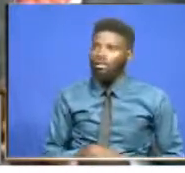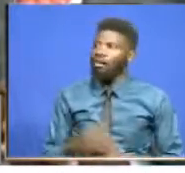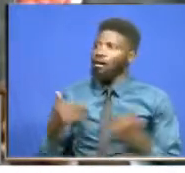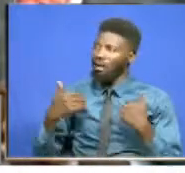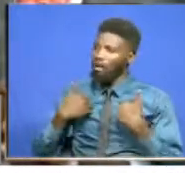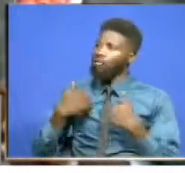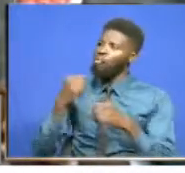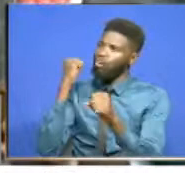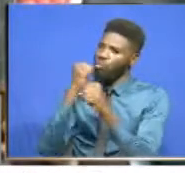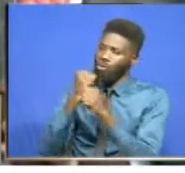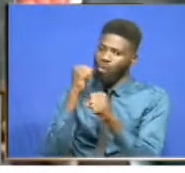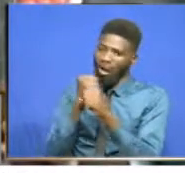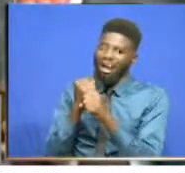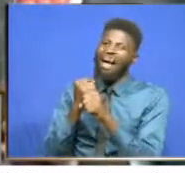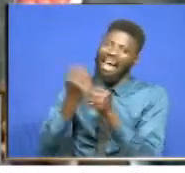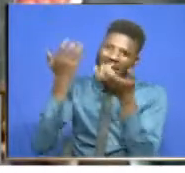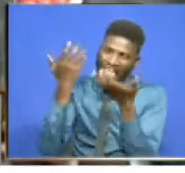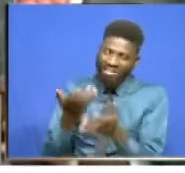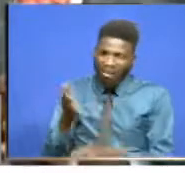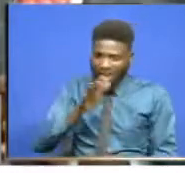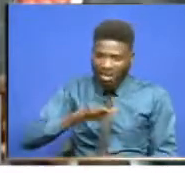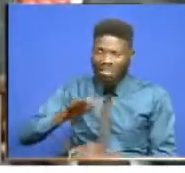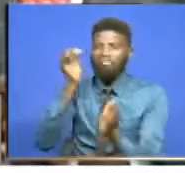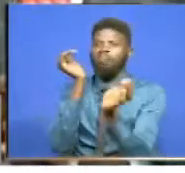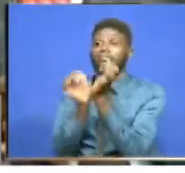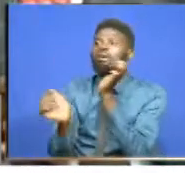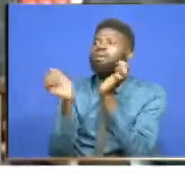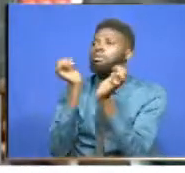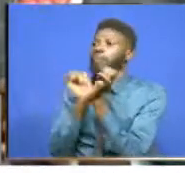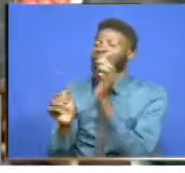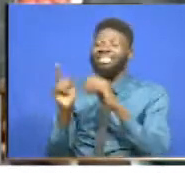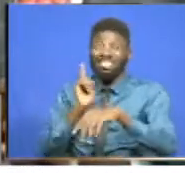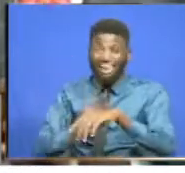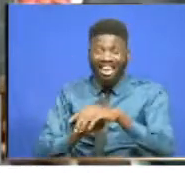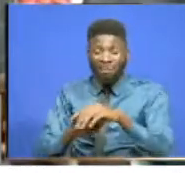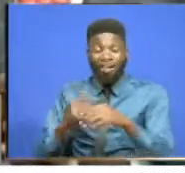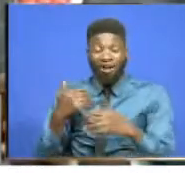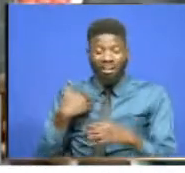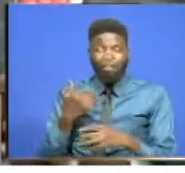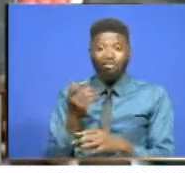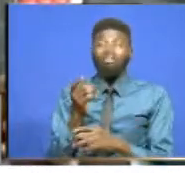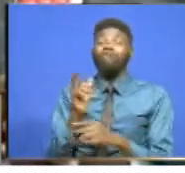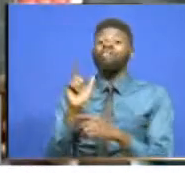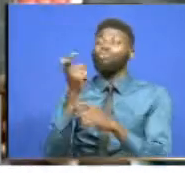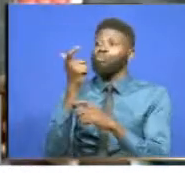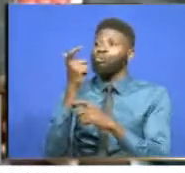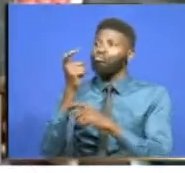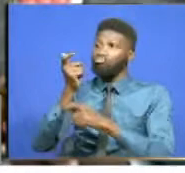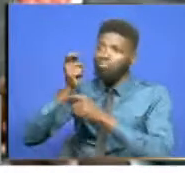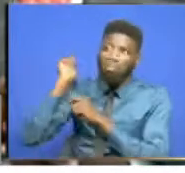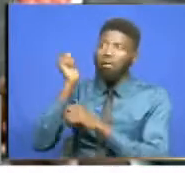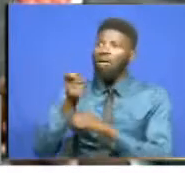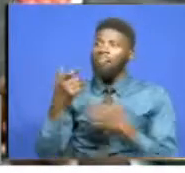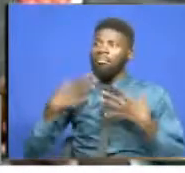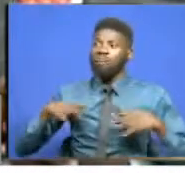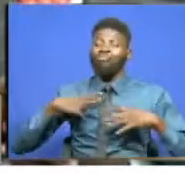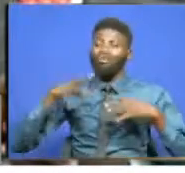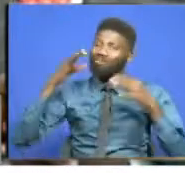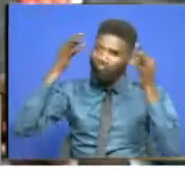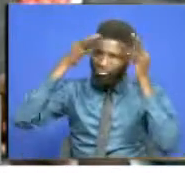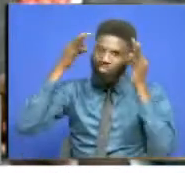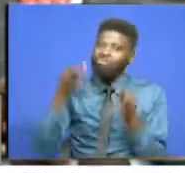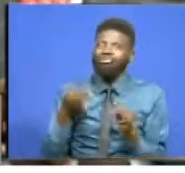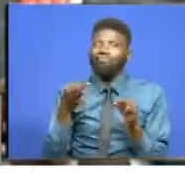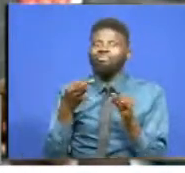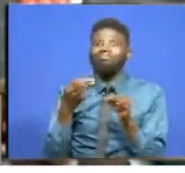That's where the effort is. And when you take the rungu, you know, now people decide whether I want to take it or not. There is not so much effort